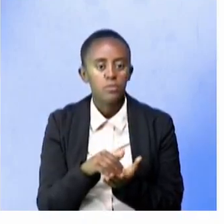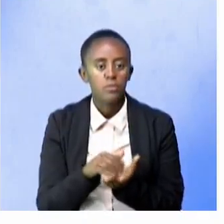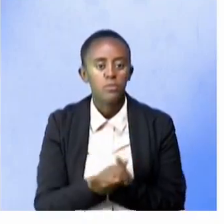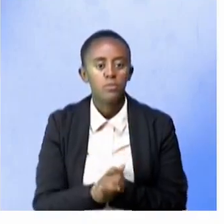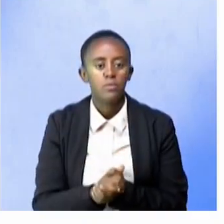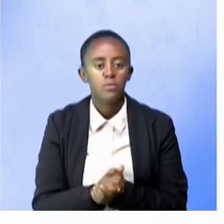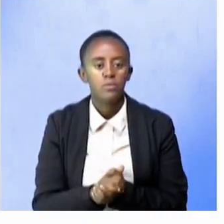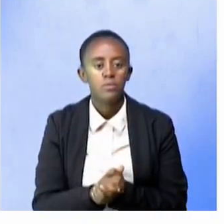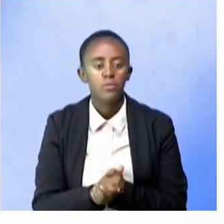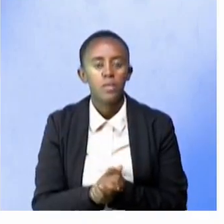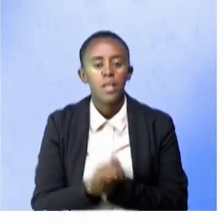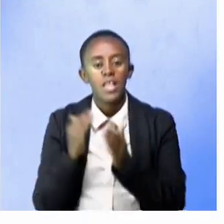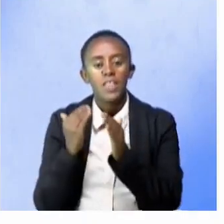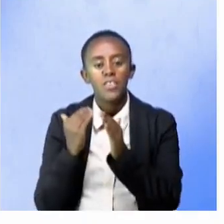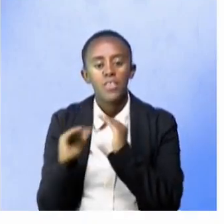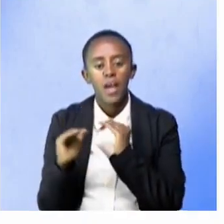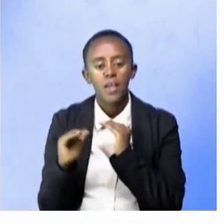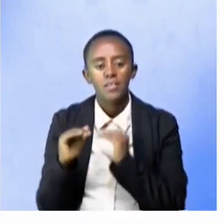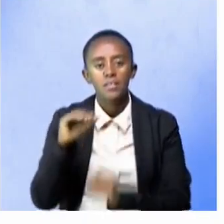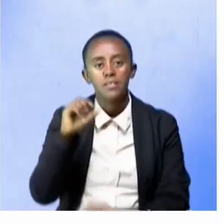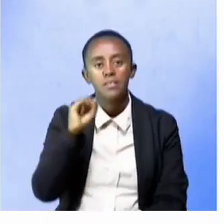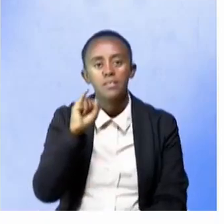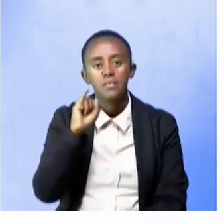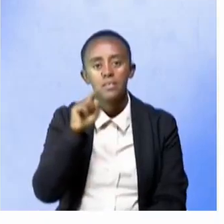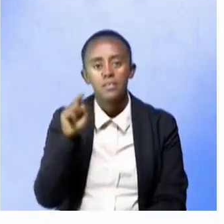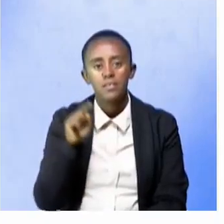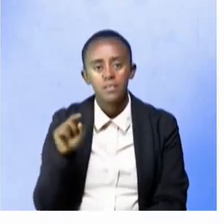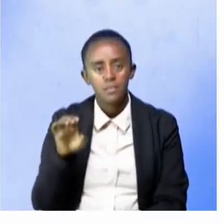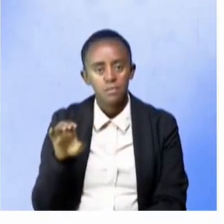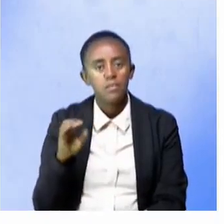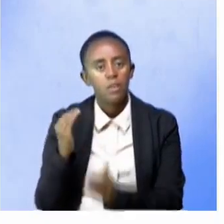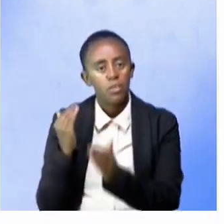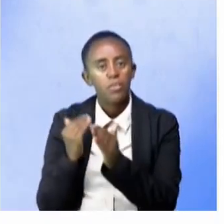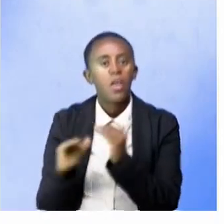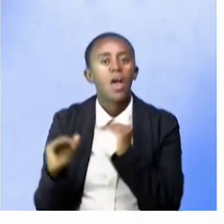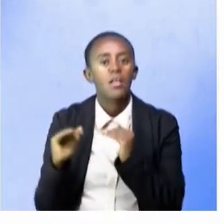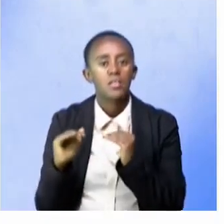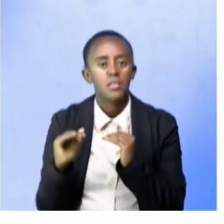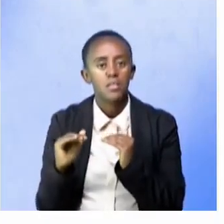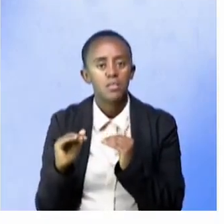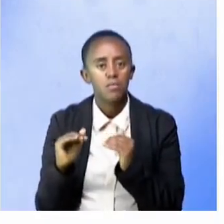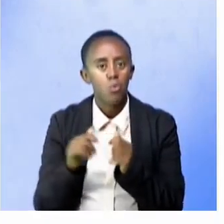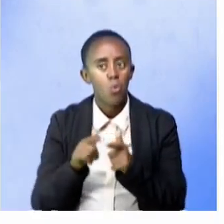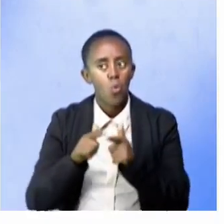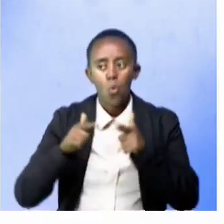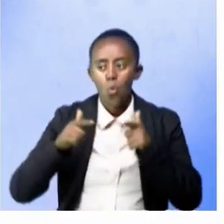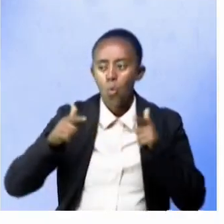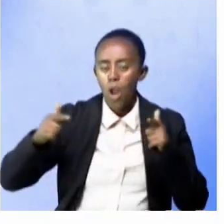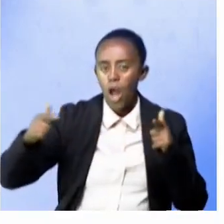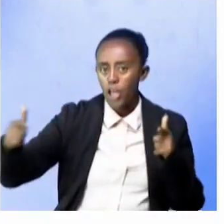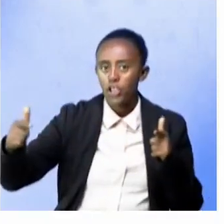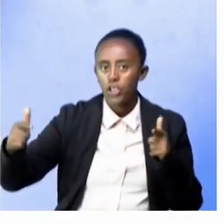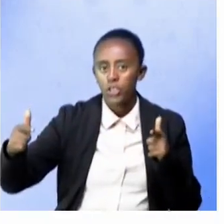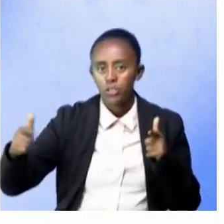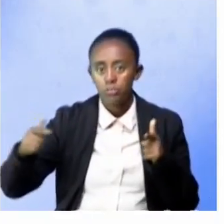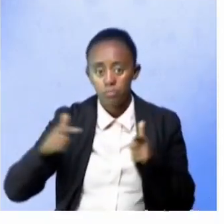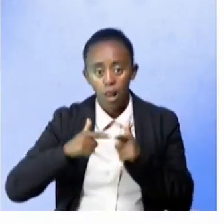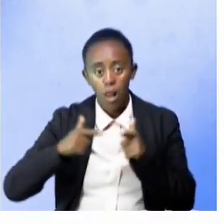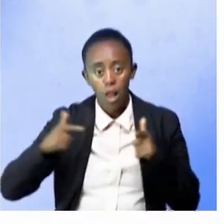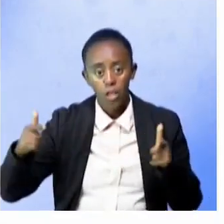about size. You are welcome to take that's large,